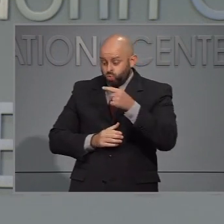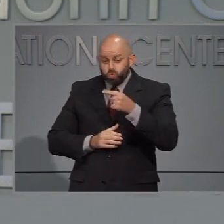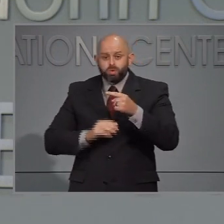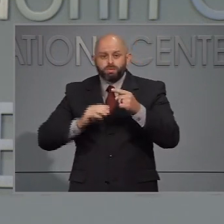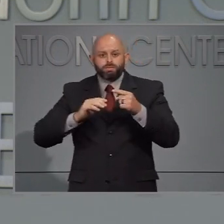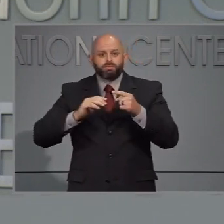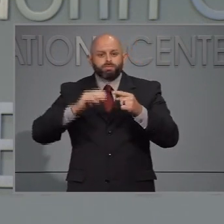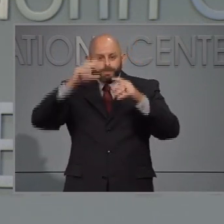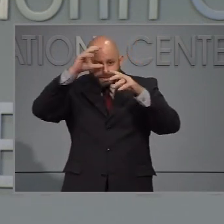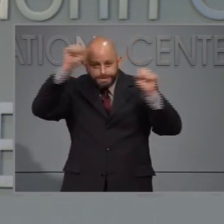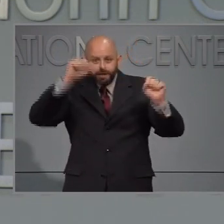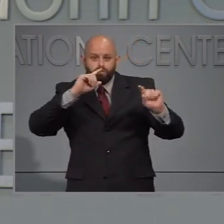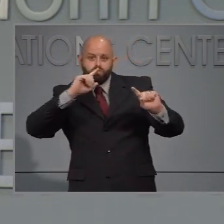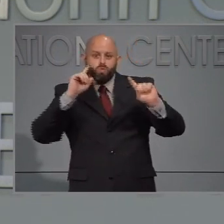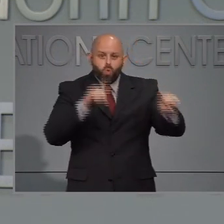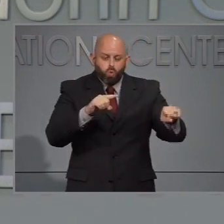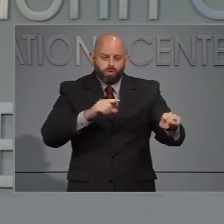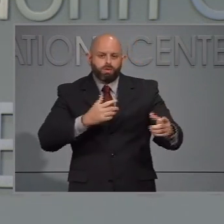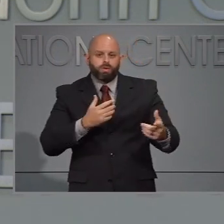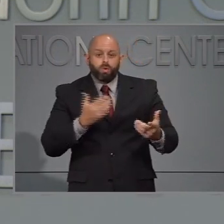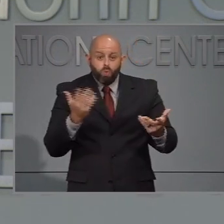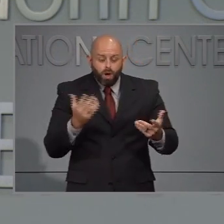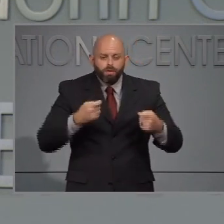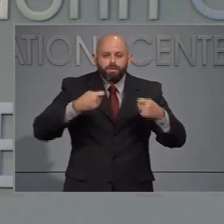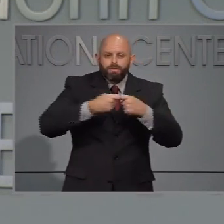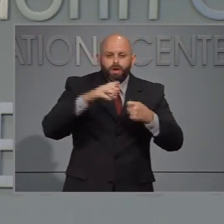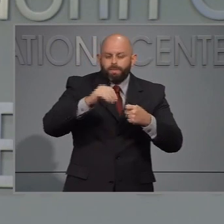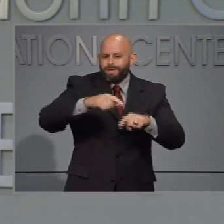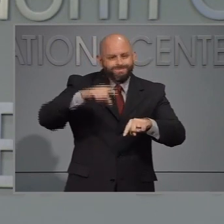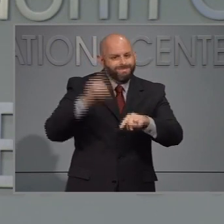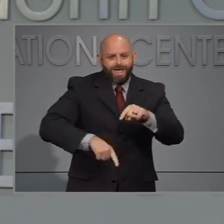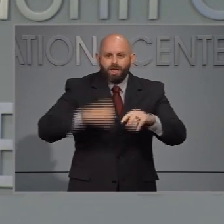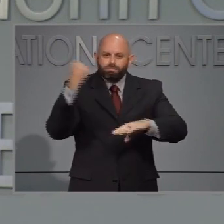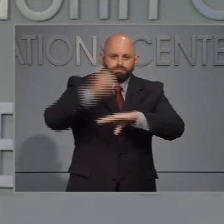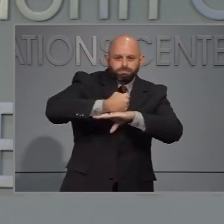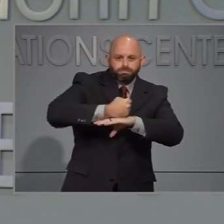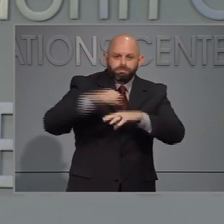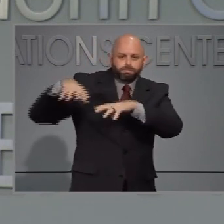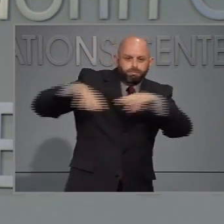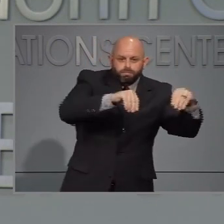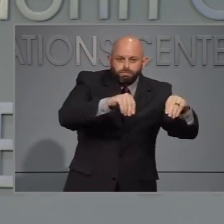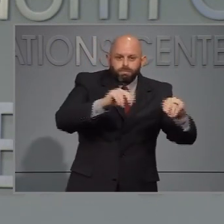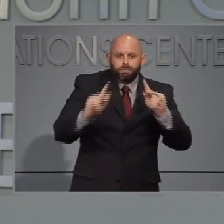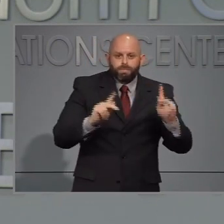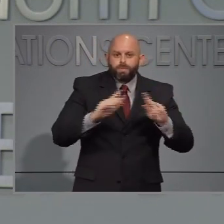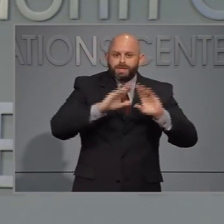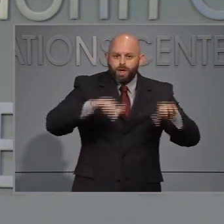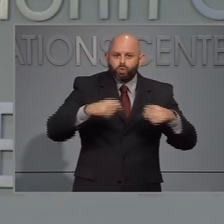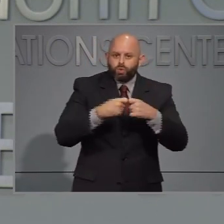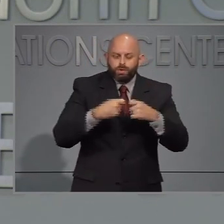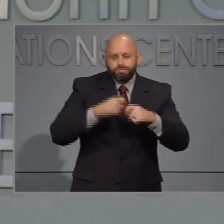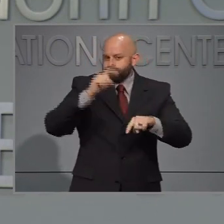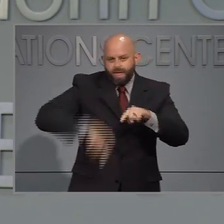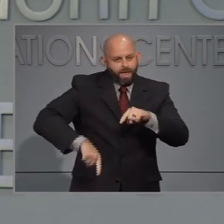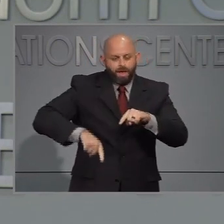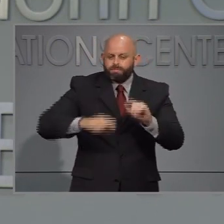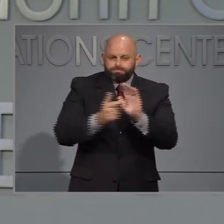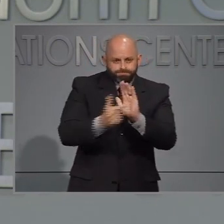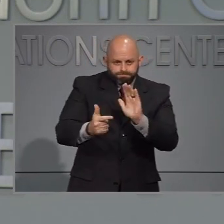people's utilities. That was to expire tomorrow. Will that expire? And could you talk